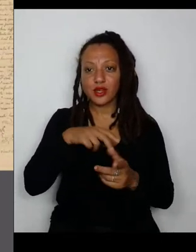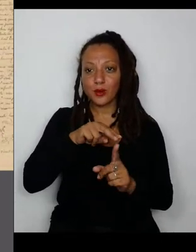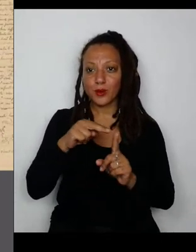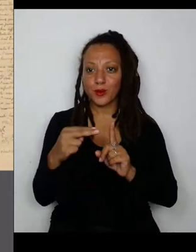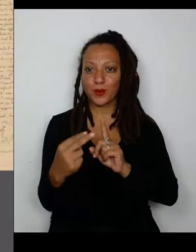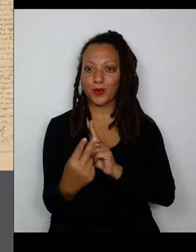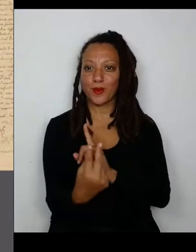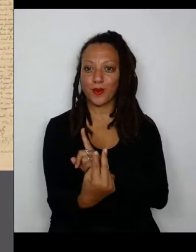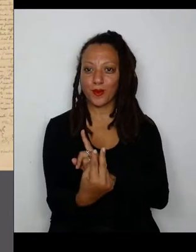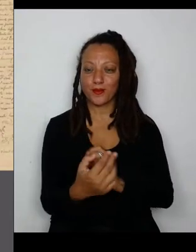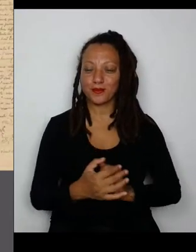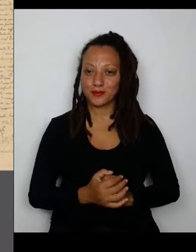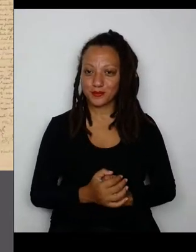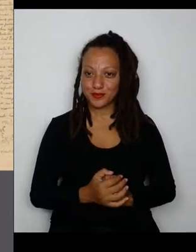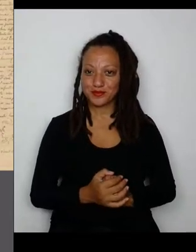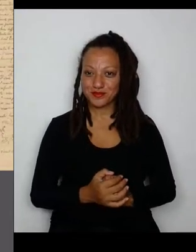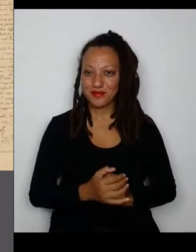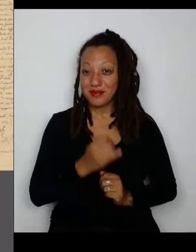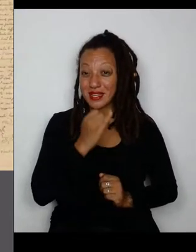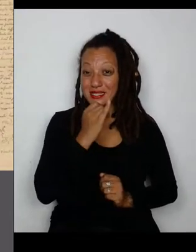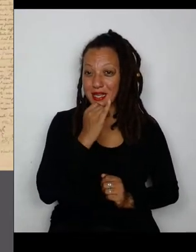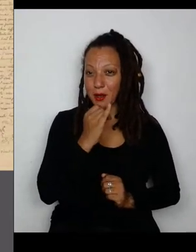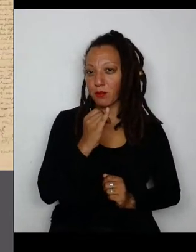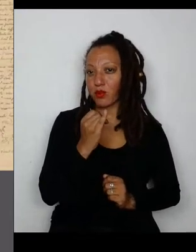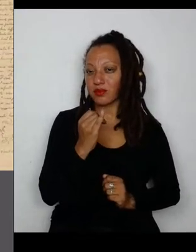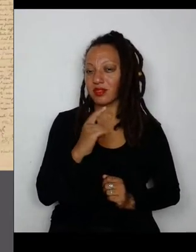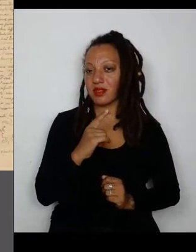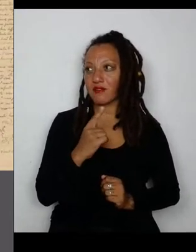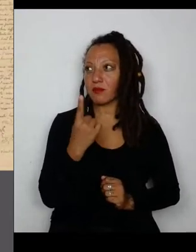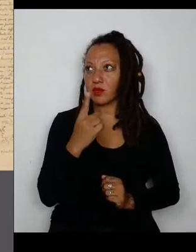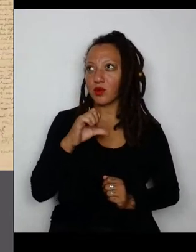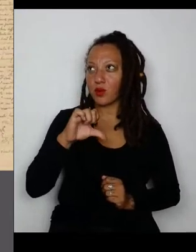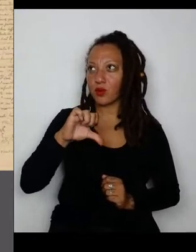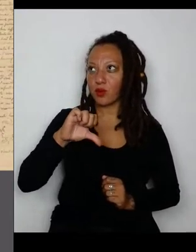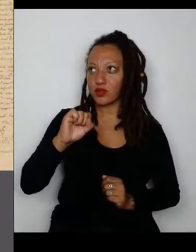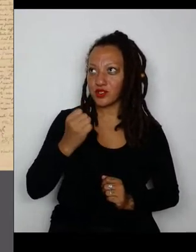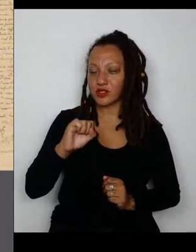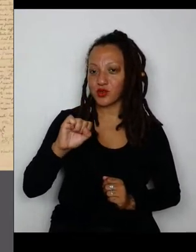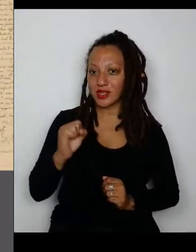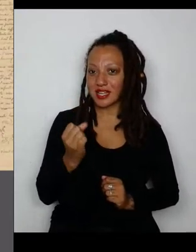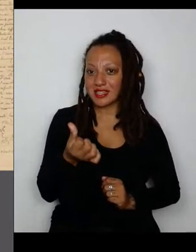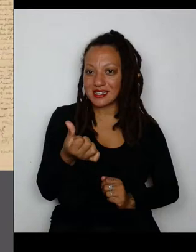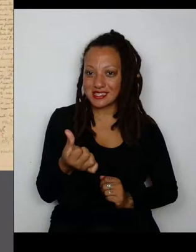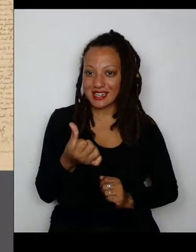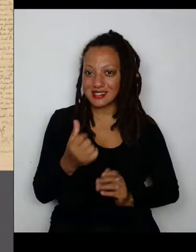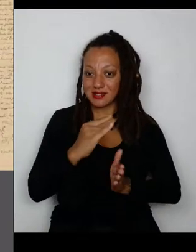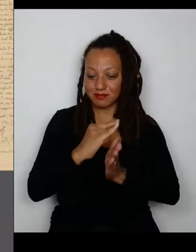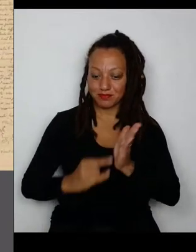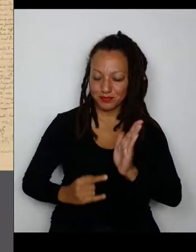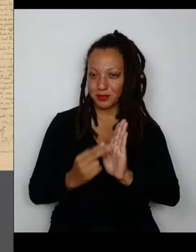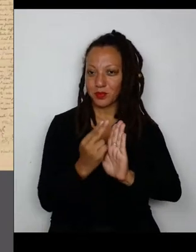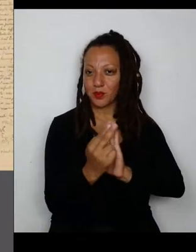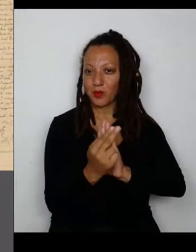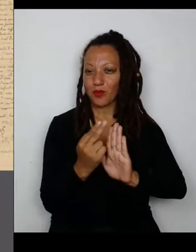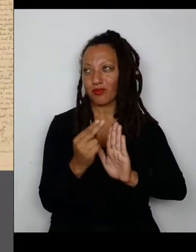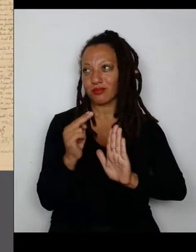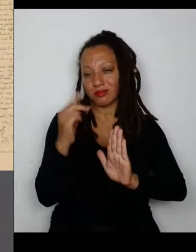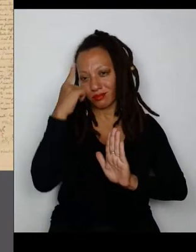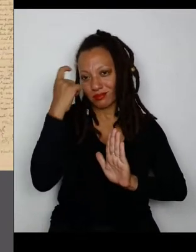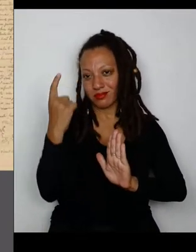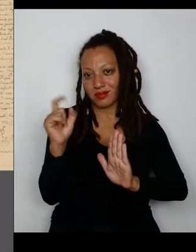1886 a treatise supposedly written by a painter called manny baby zumbal